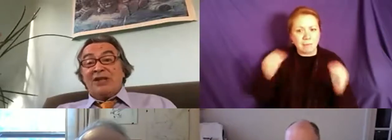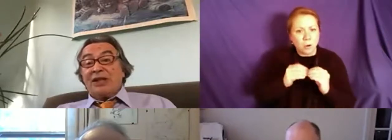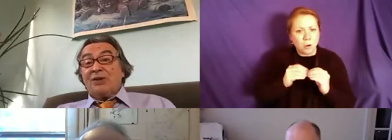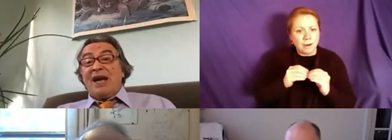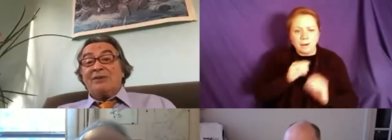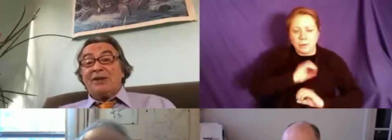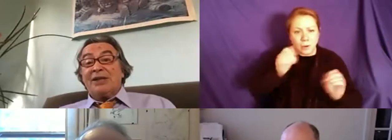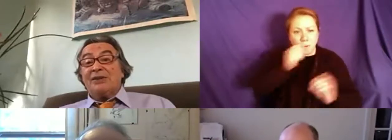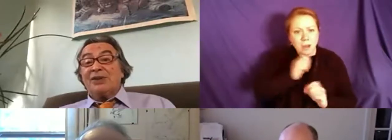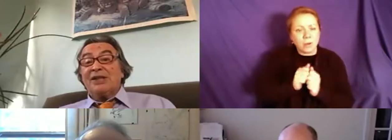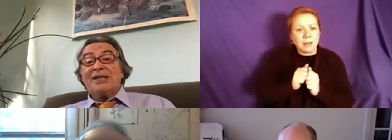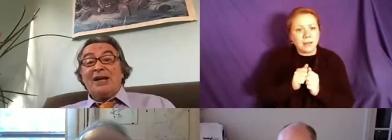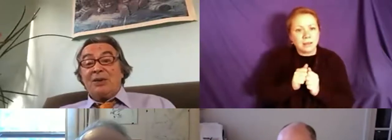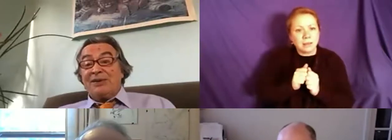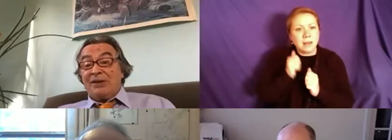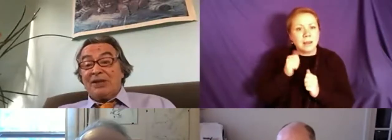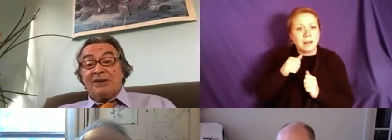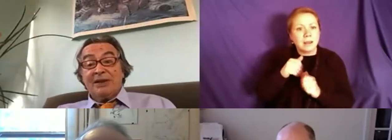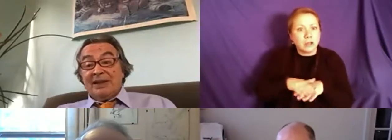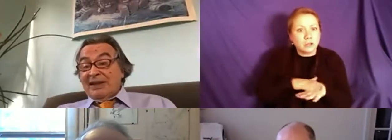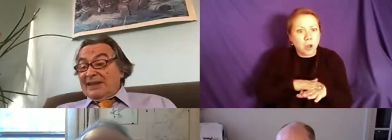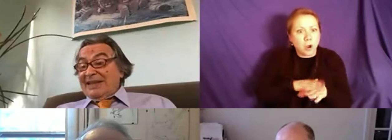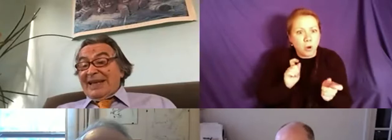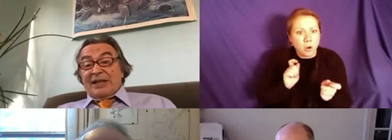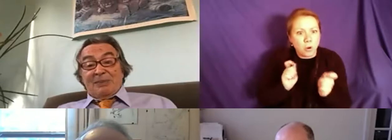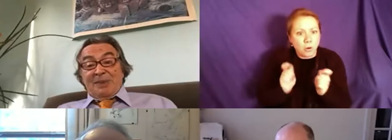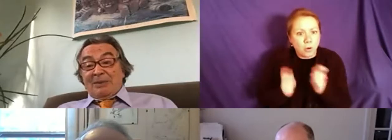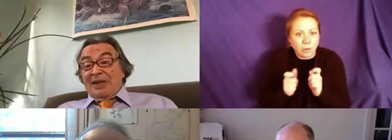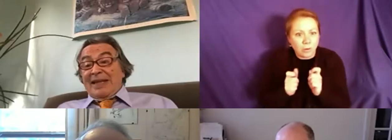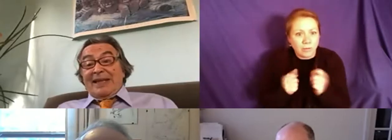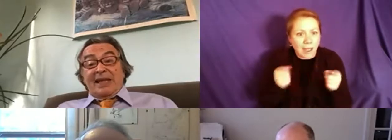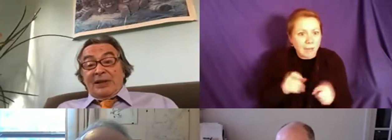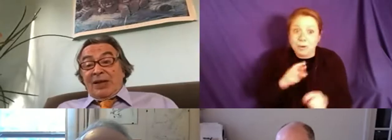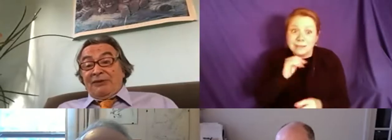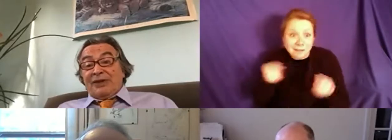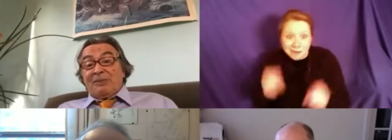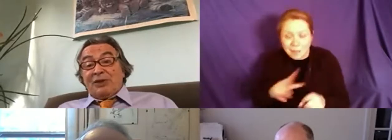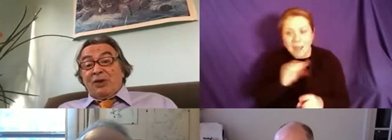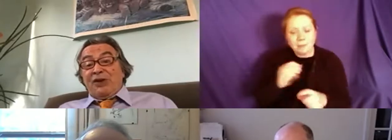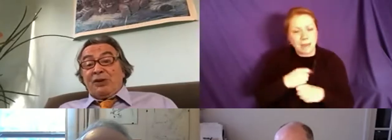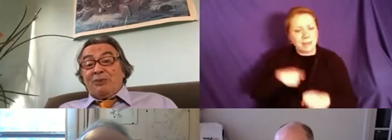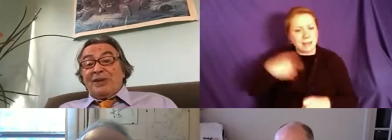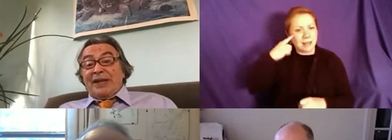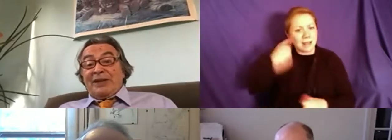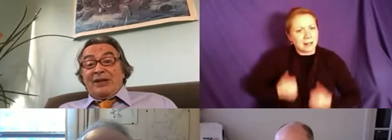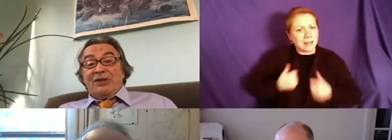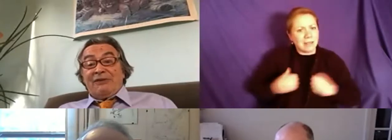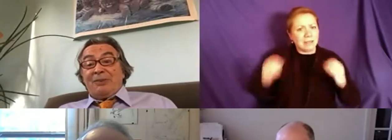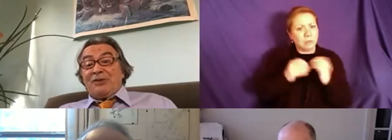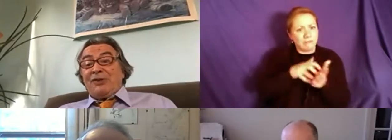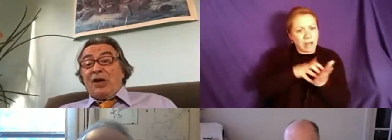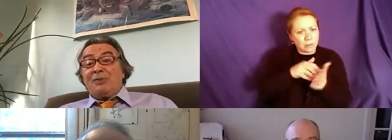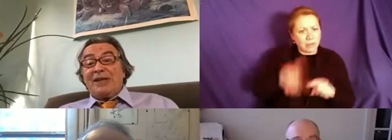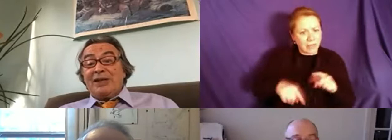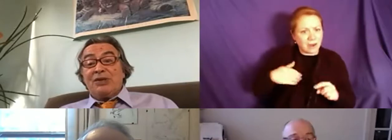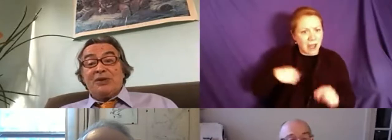of change that goes on around here or does not go on around here. And it's made me think that, you know, life is much more vulnerable than I feel